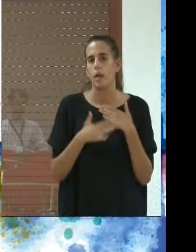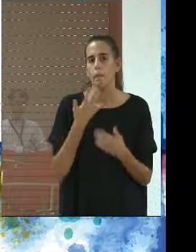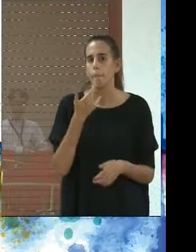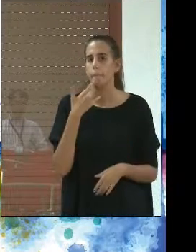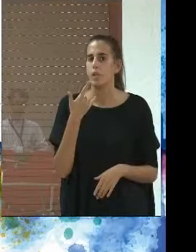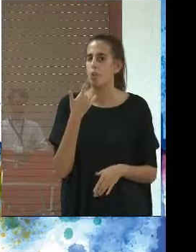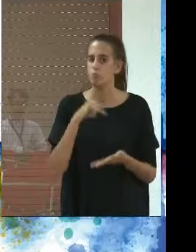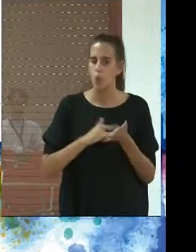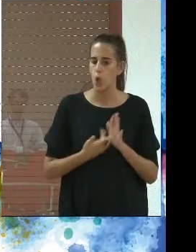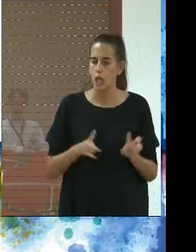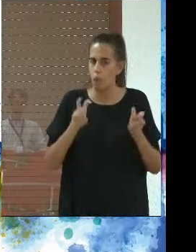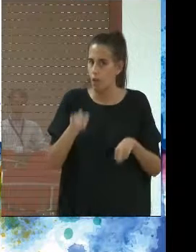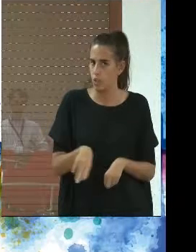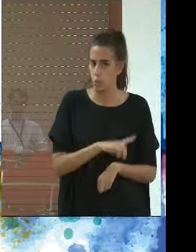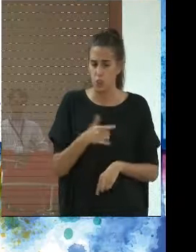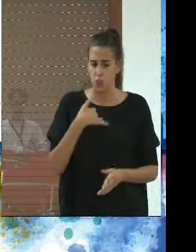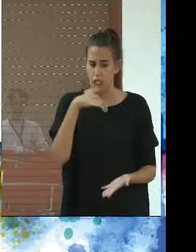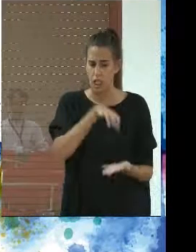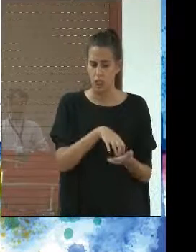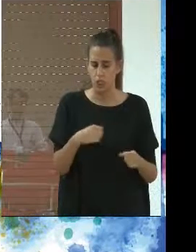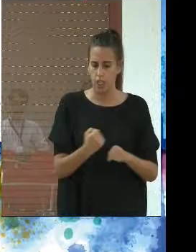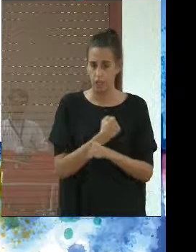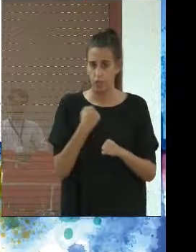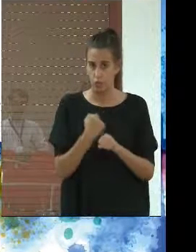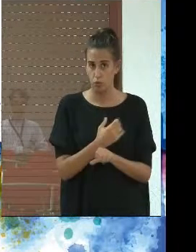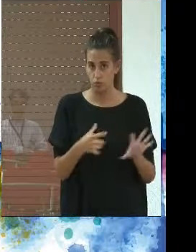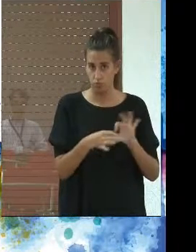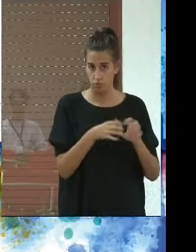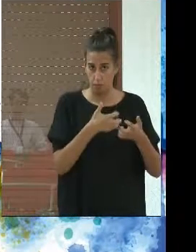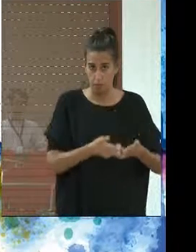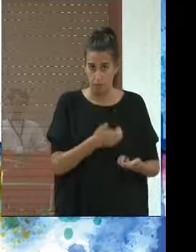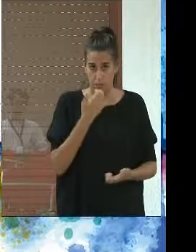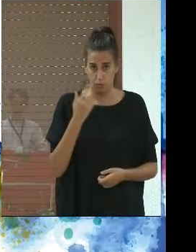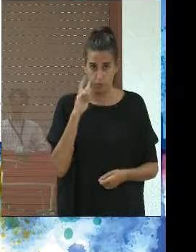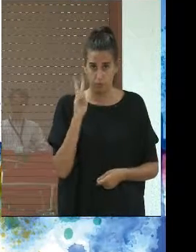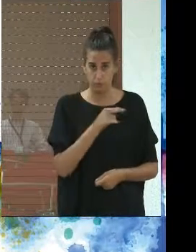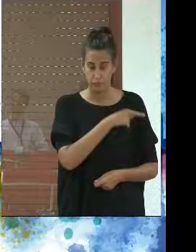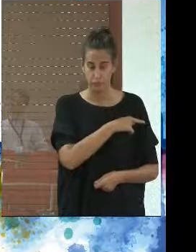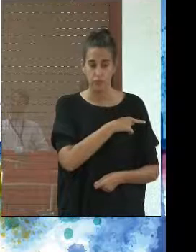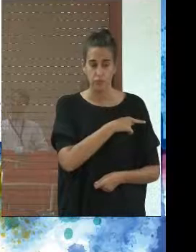in fashion, but it's not a new technology. In our center, we've been working with this machine,